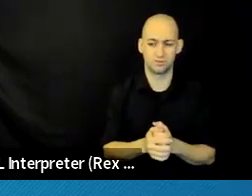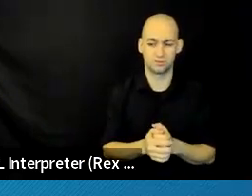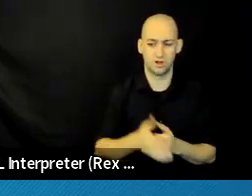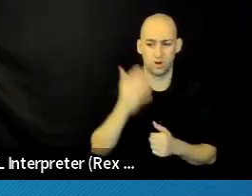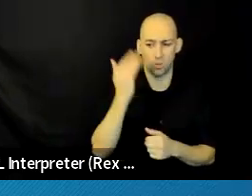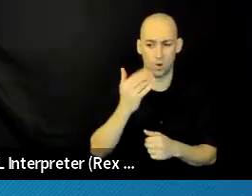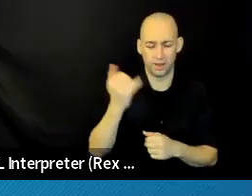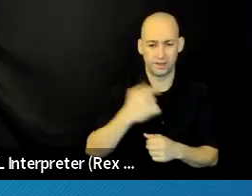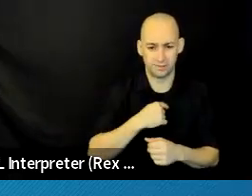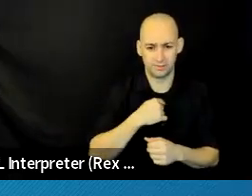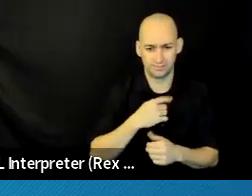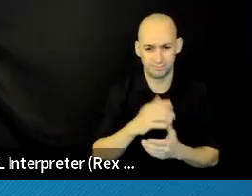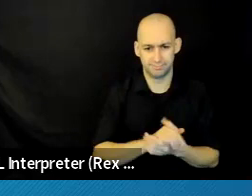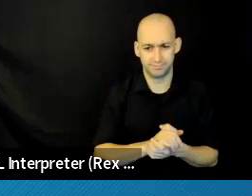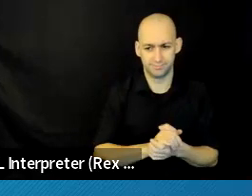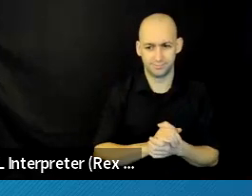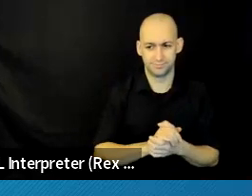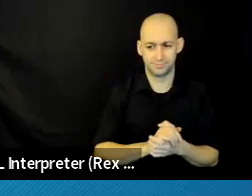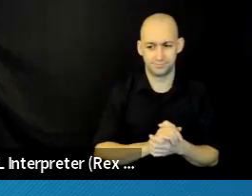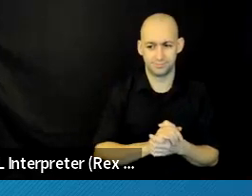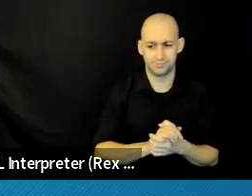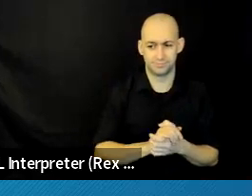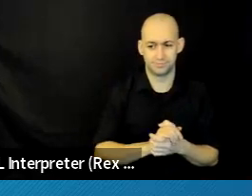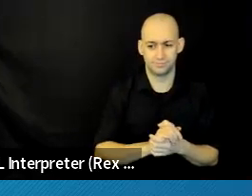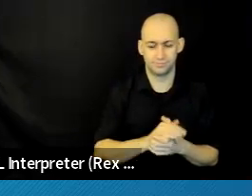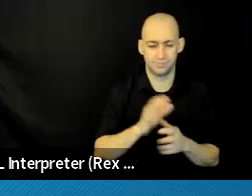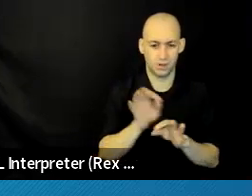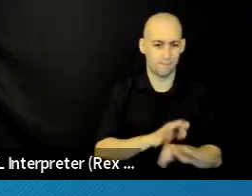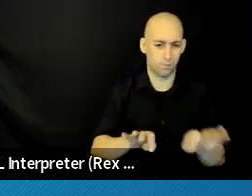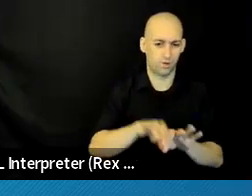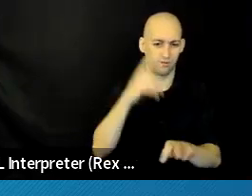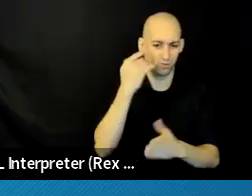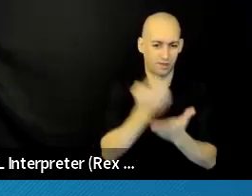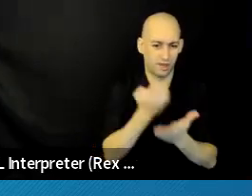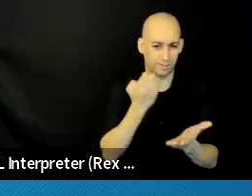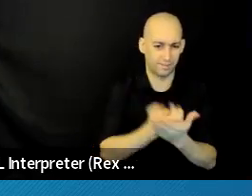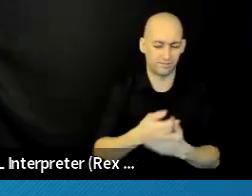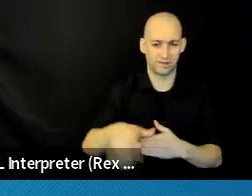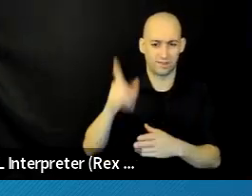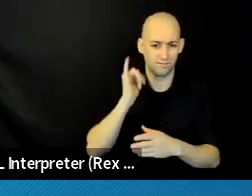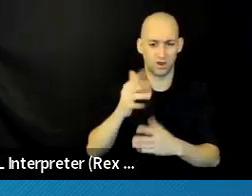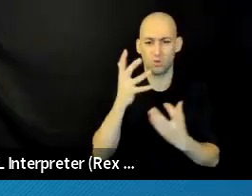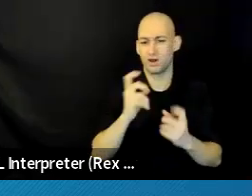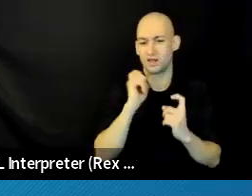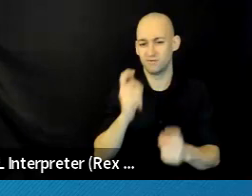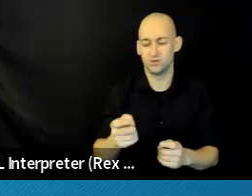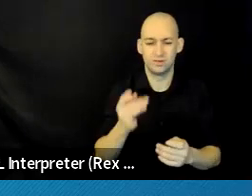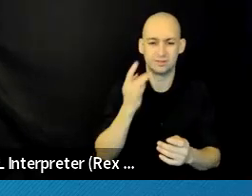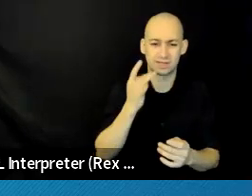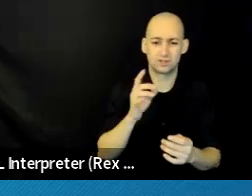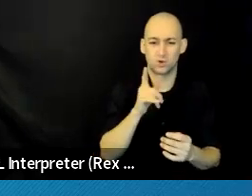are we important to the economy of California? So just want to give you like a little flavor of who we